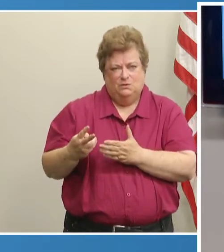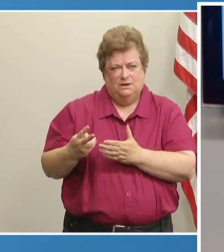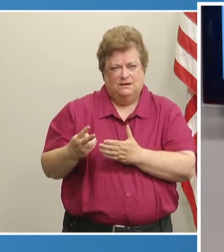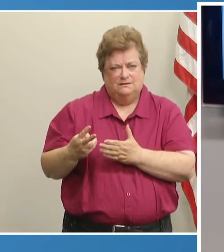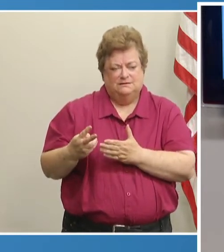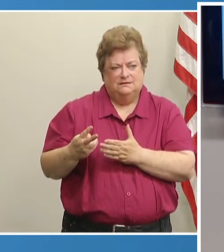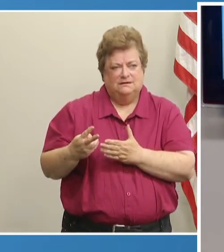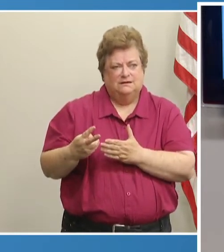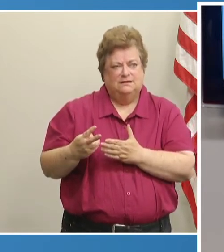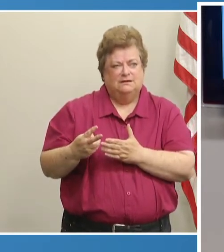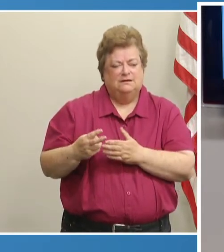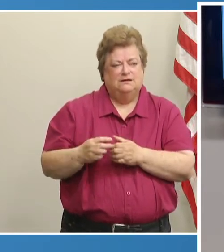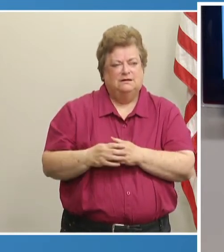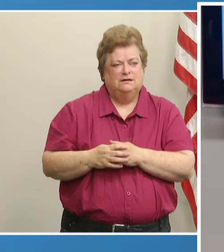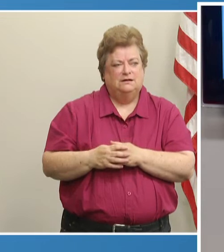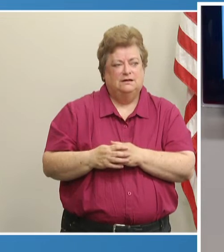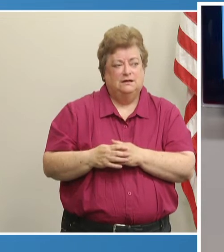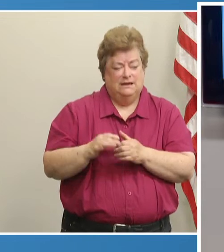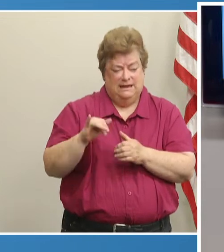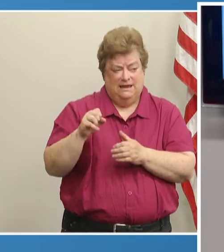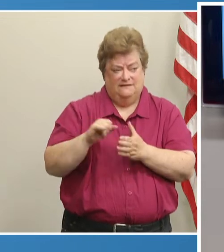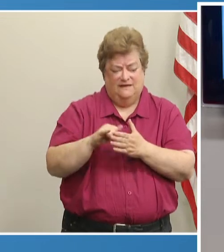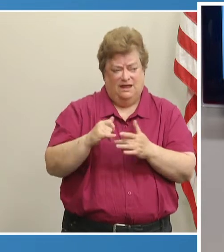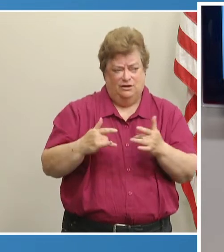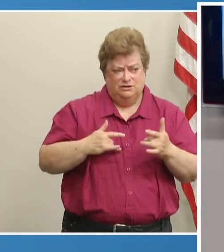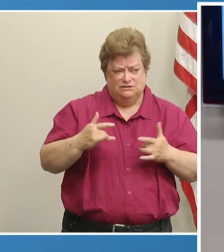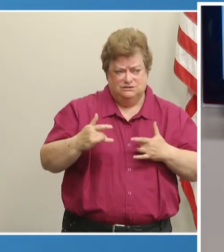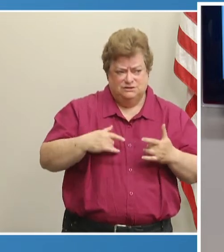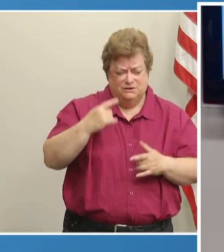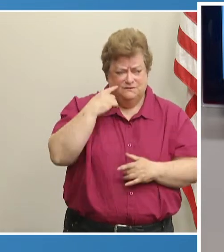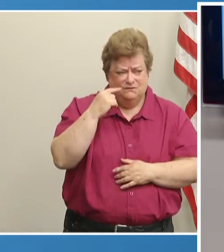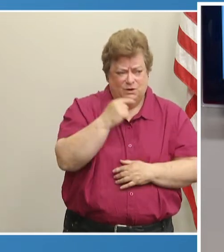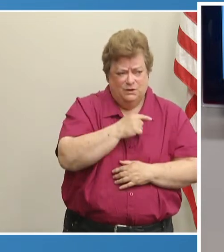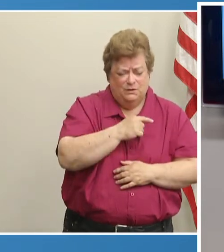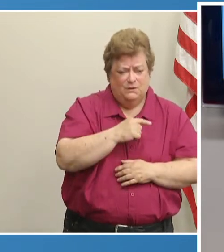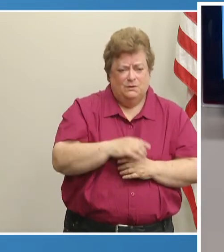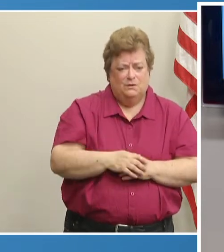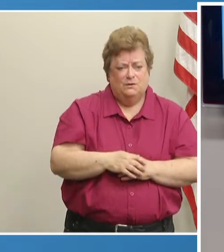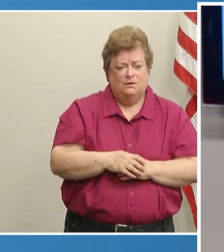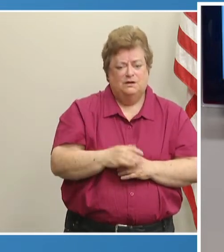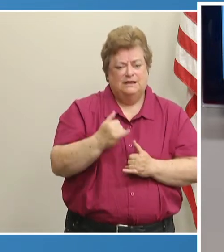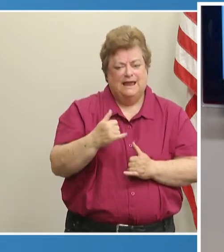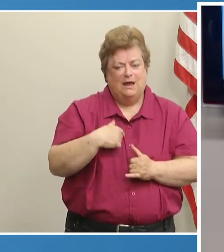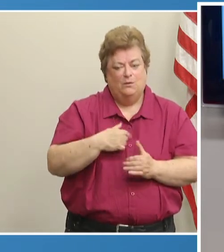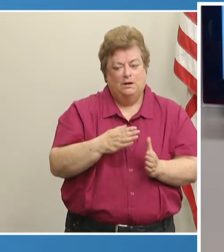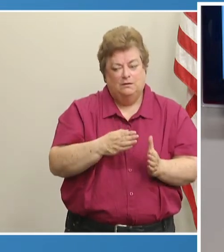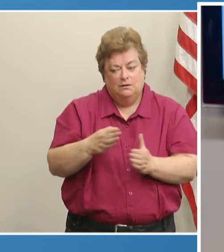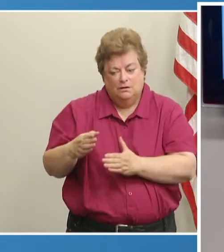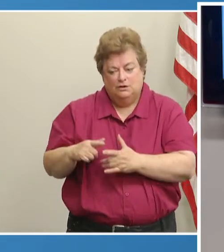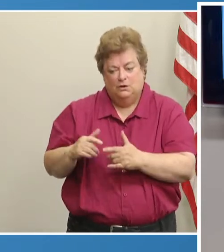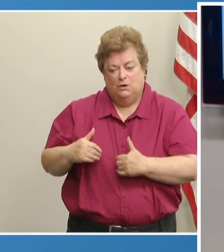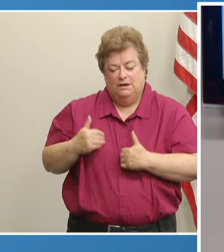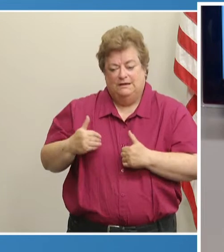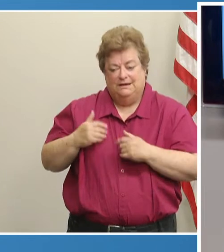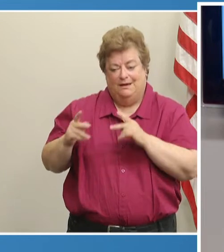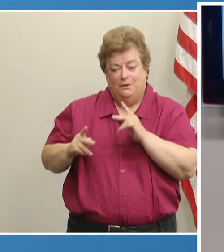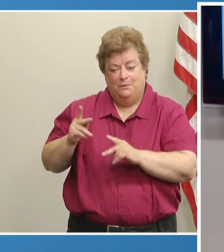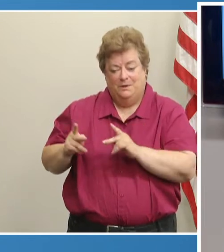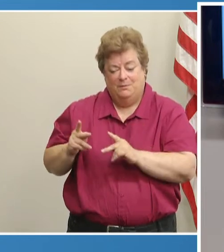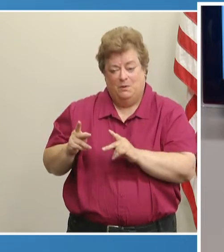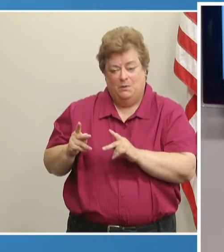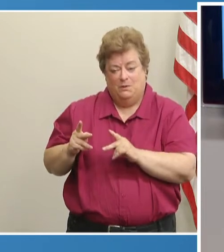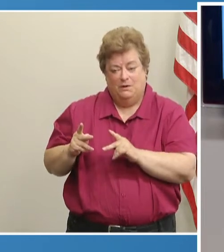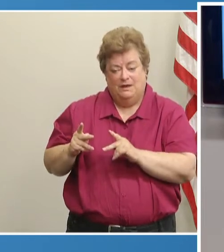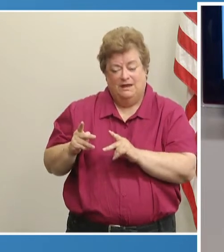the initiated vaccines. Is that a concern at all as you get into those younger groups, maybe fewer people